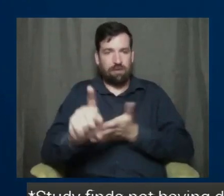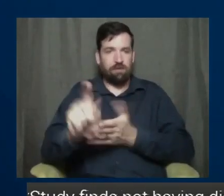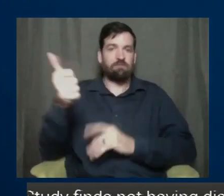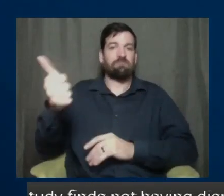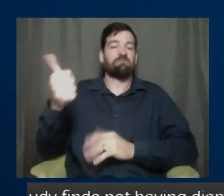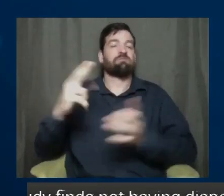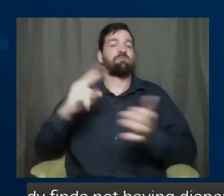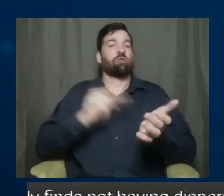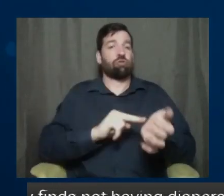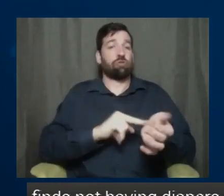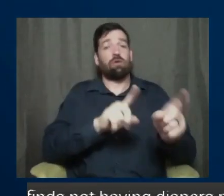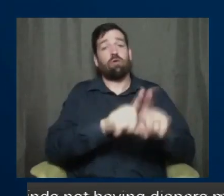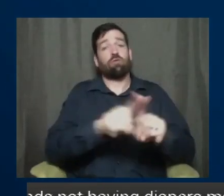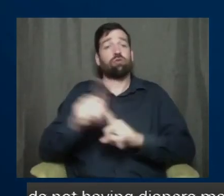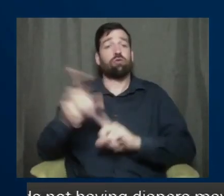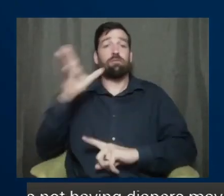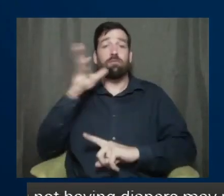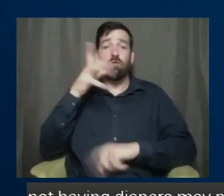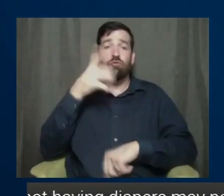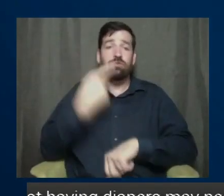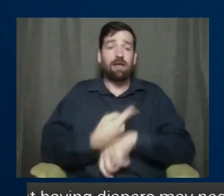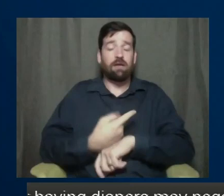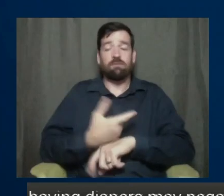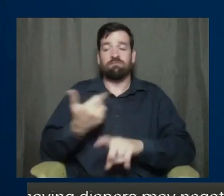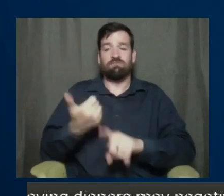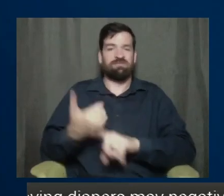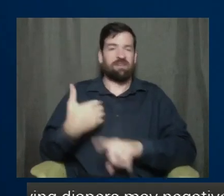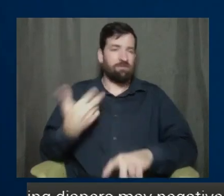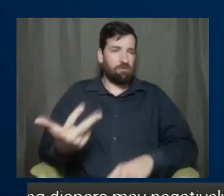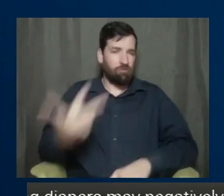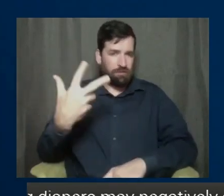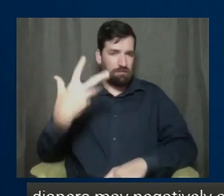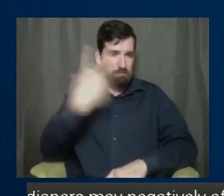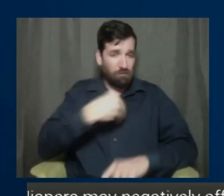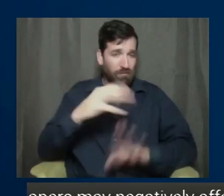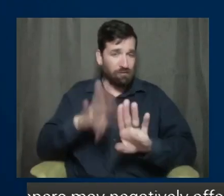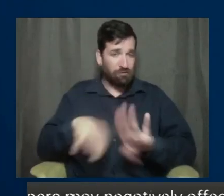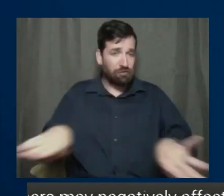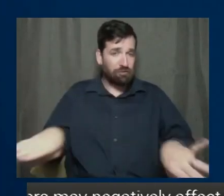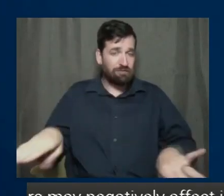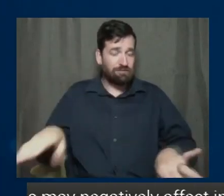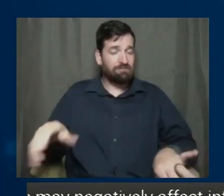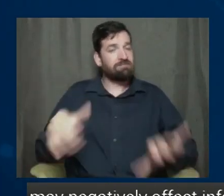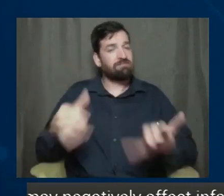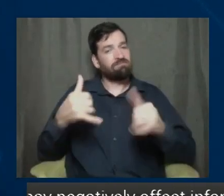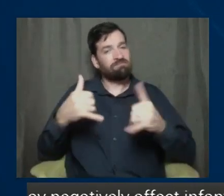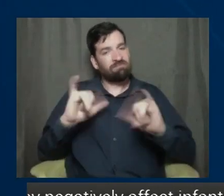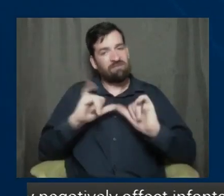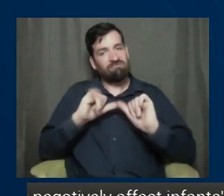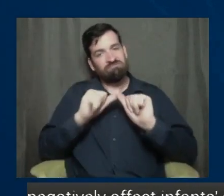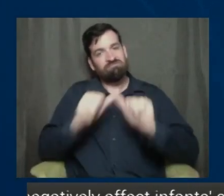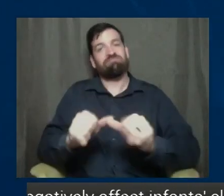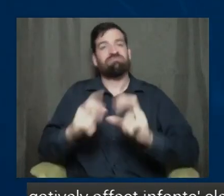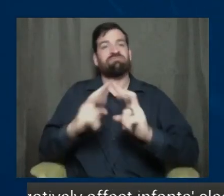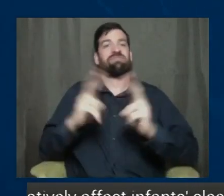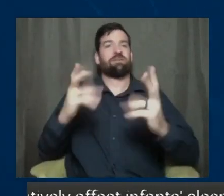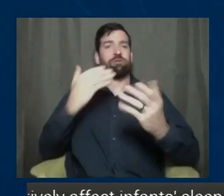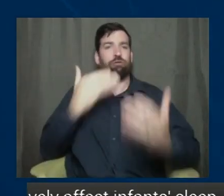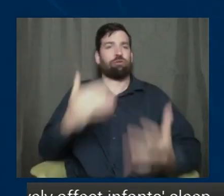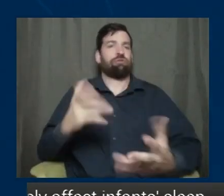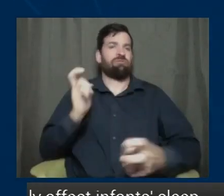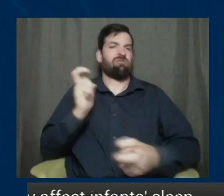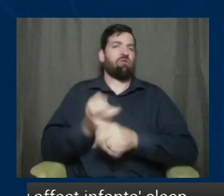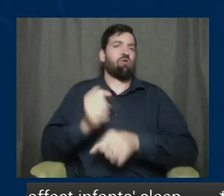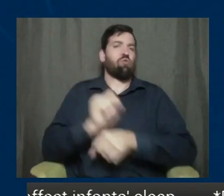with Mother's Day, she is a mother of 3 beautiful children there. So she continues to be a very good, hardworking nurse,